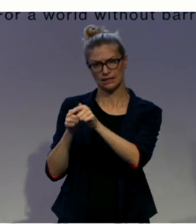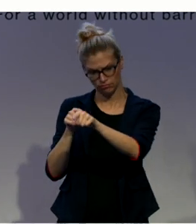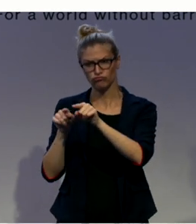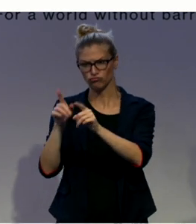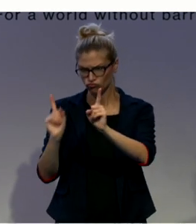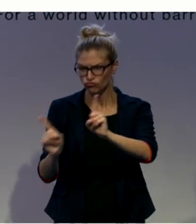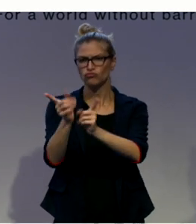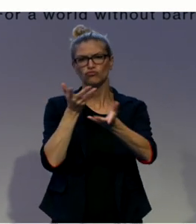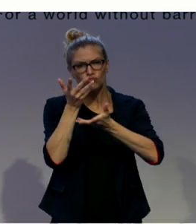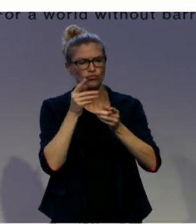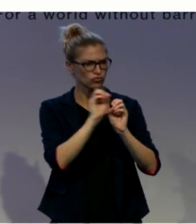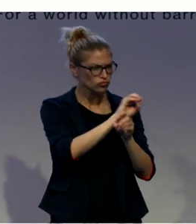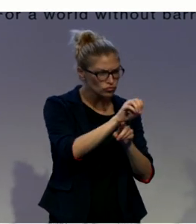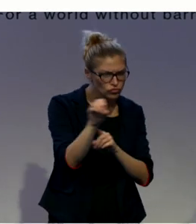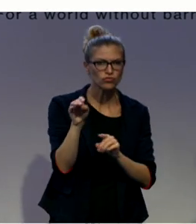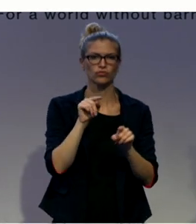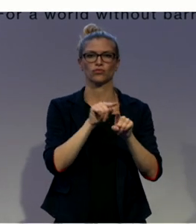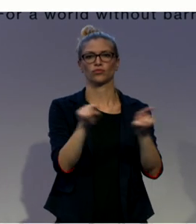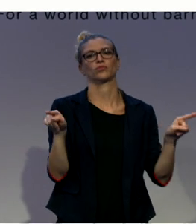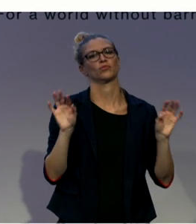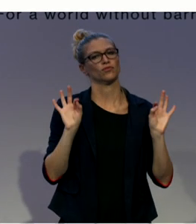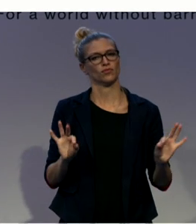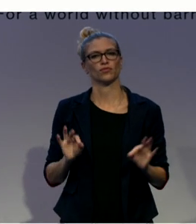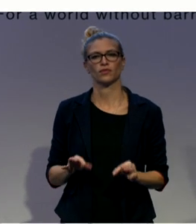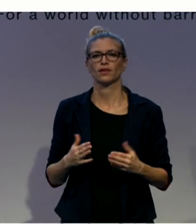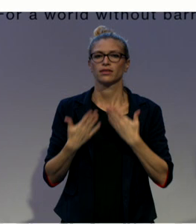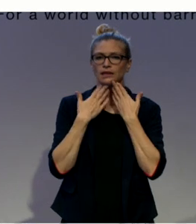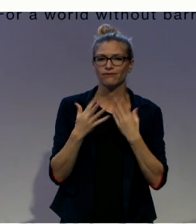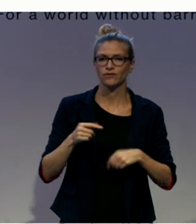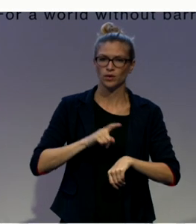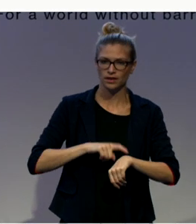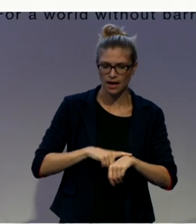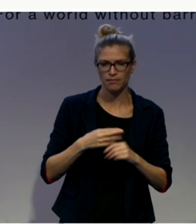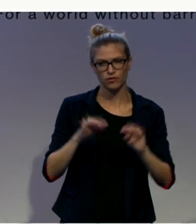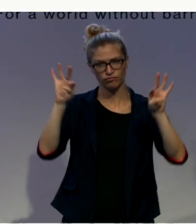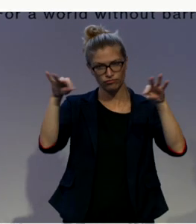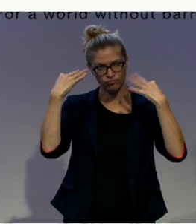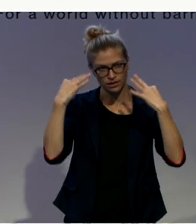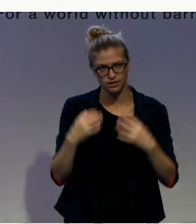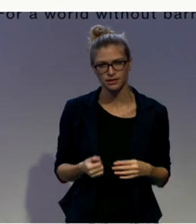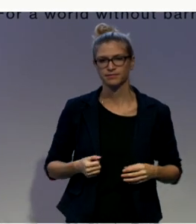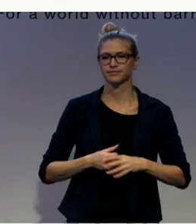community. Thank you very much for your time and paying attention.